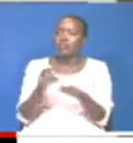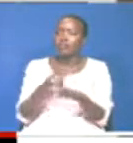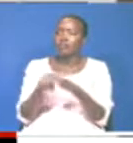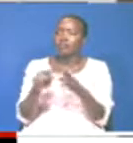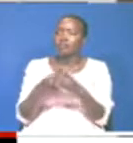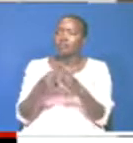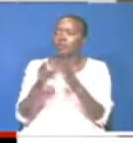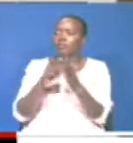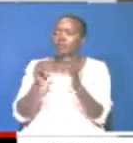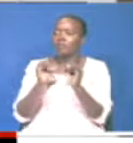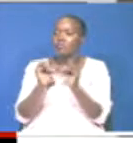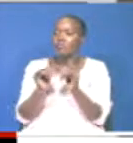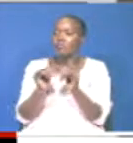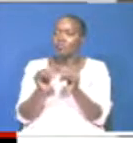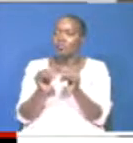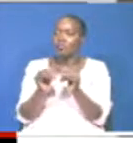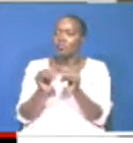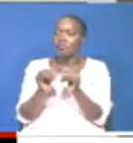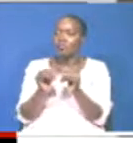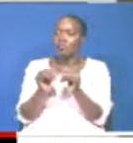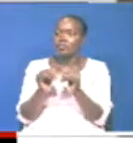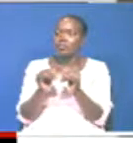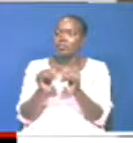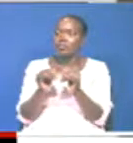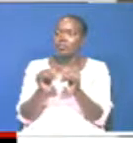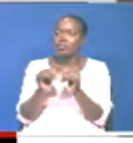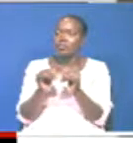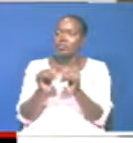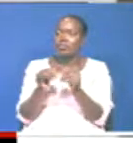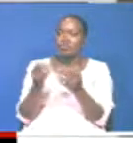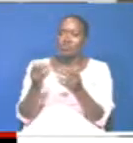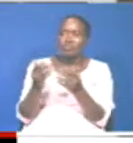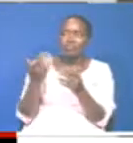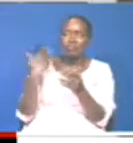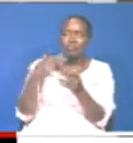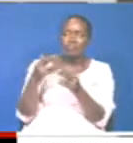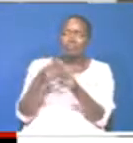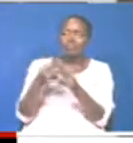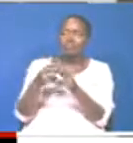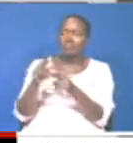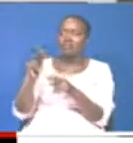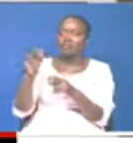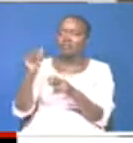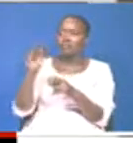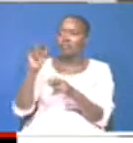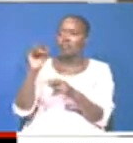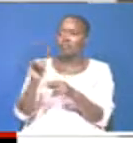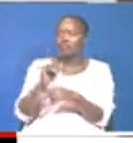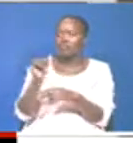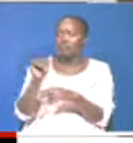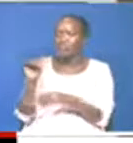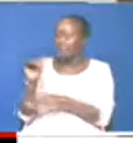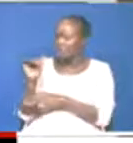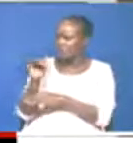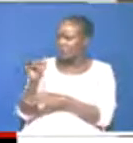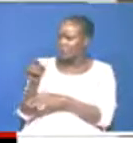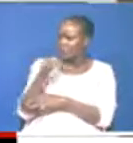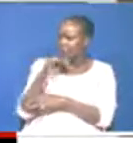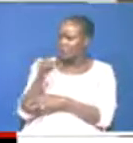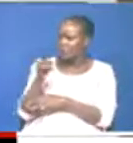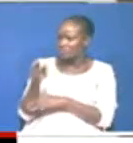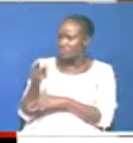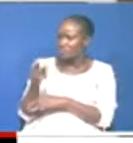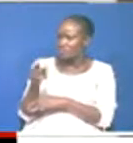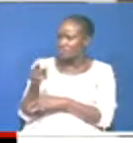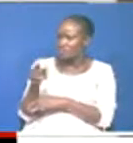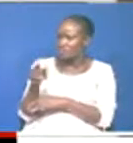news, Donjo, I think, didn't like the name Kanja. And then he would actually ask, who is this? Who allowed that son of Warolu Kanja to